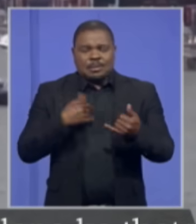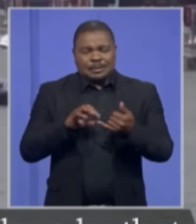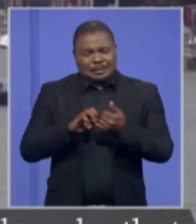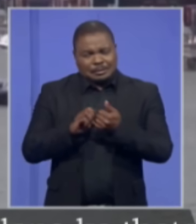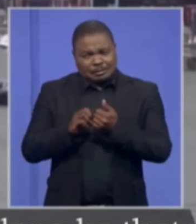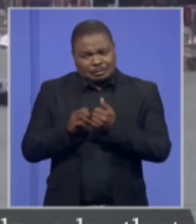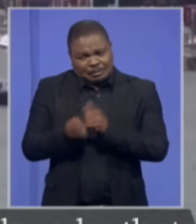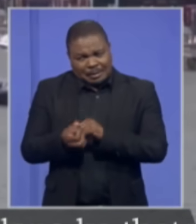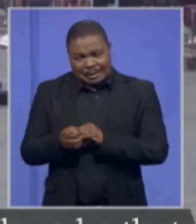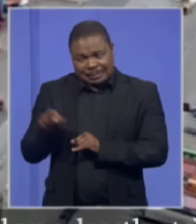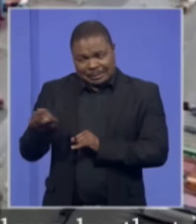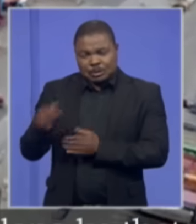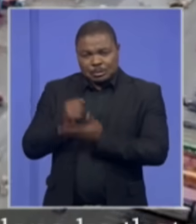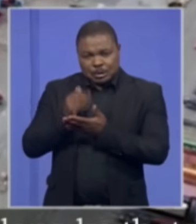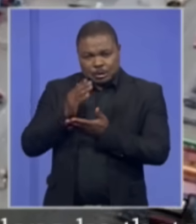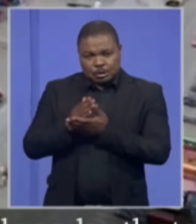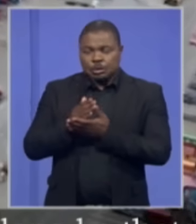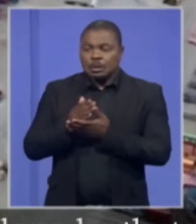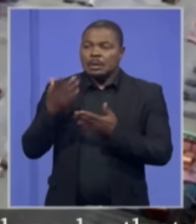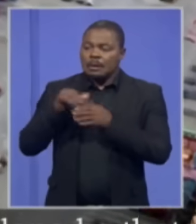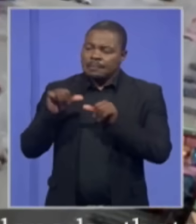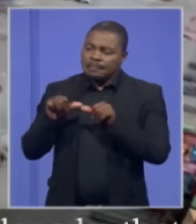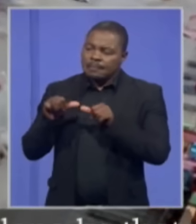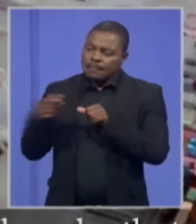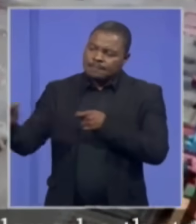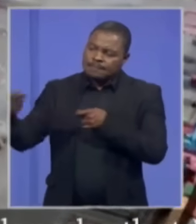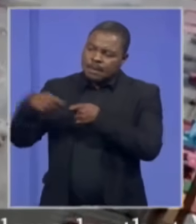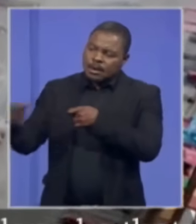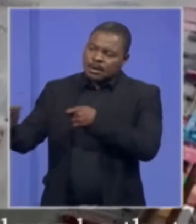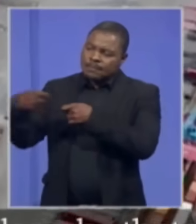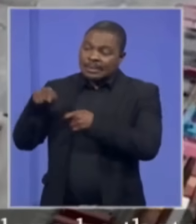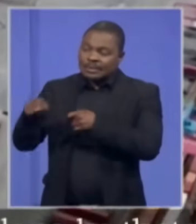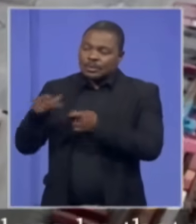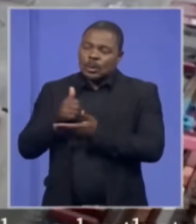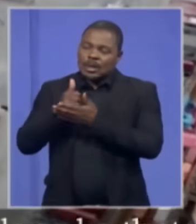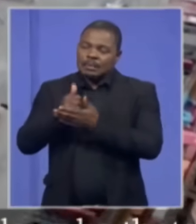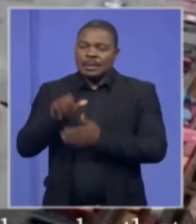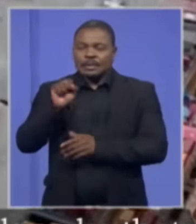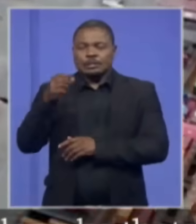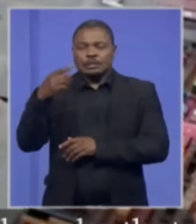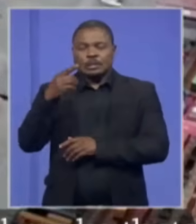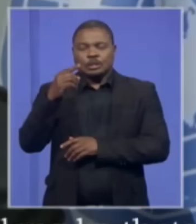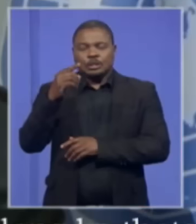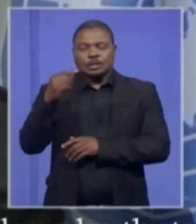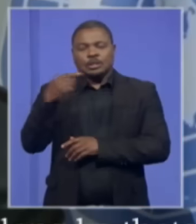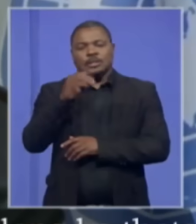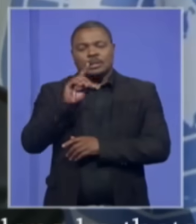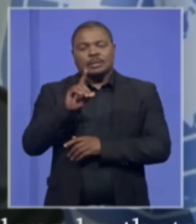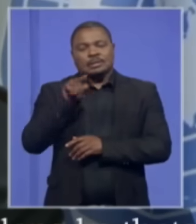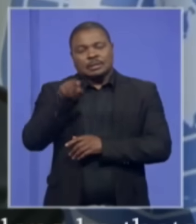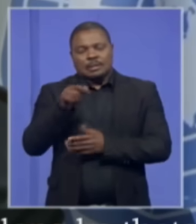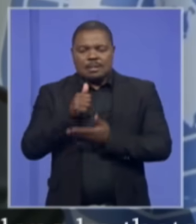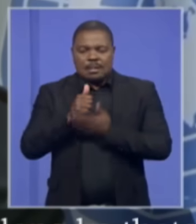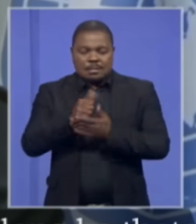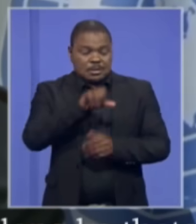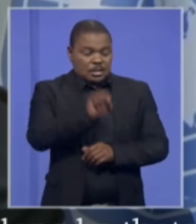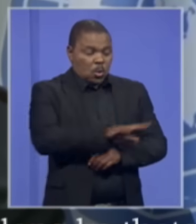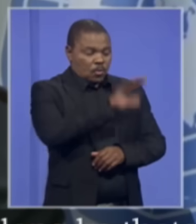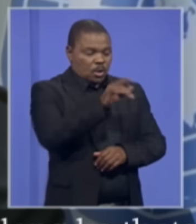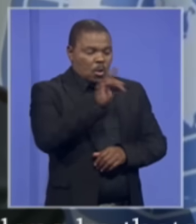pursuit of sustainable funding of the SDGs, South Africa will convene a